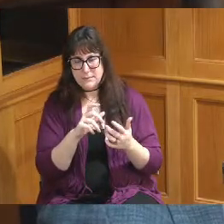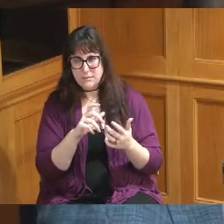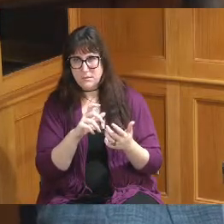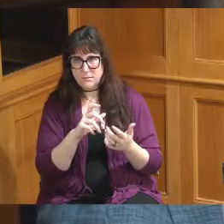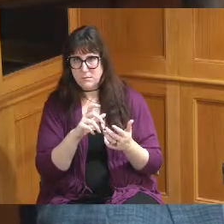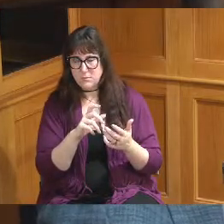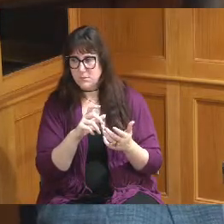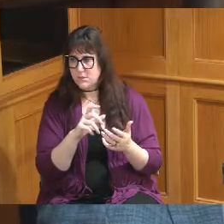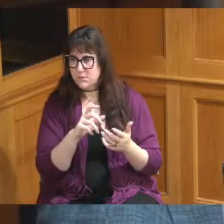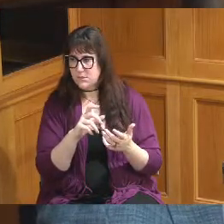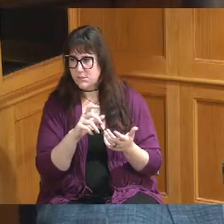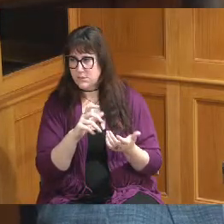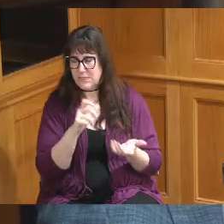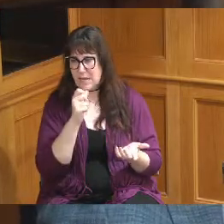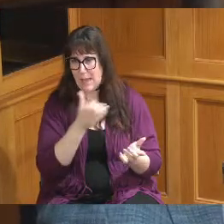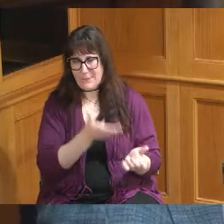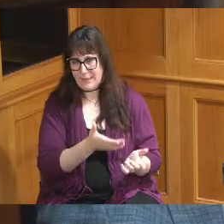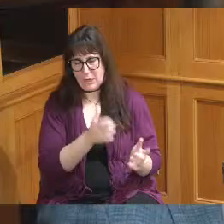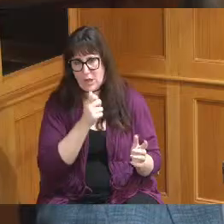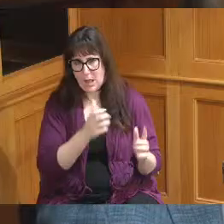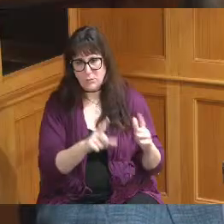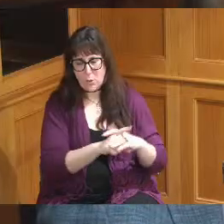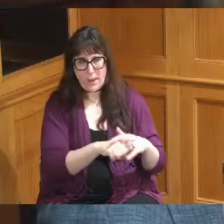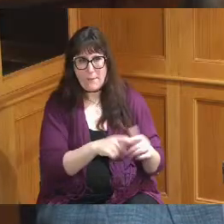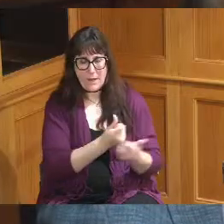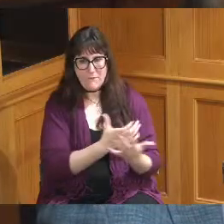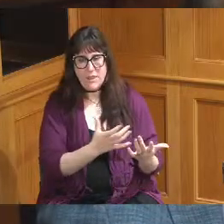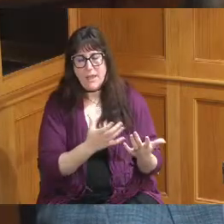But it was very positive, and I want to thank